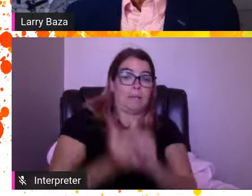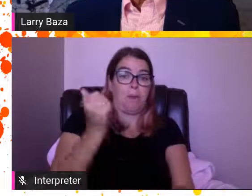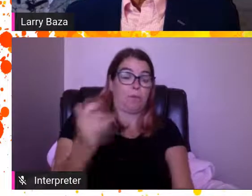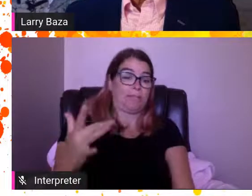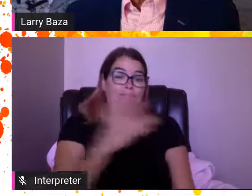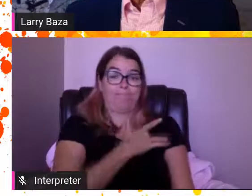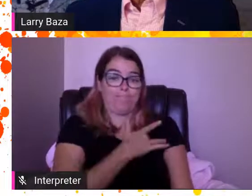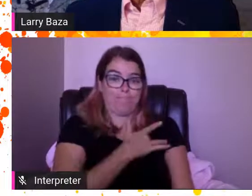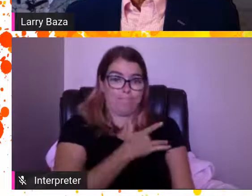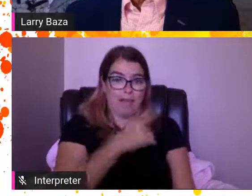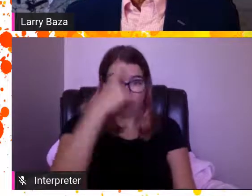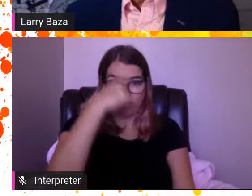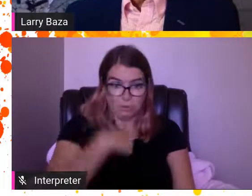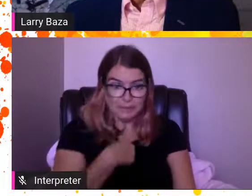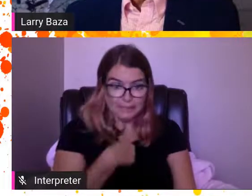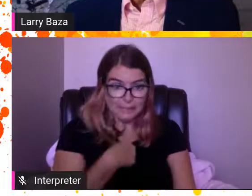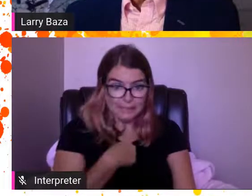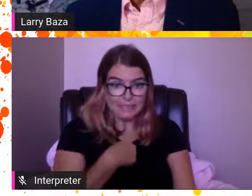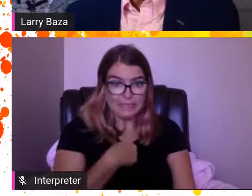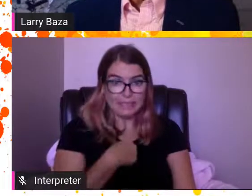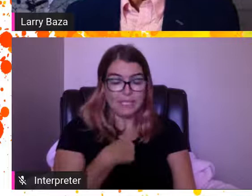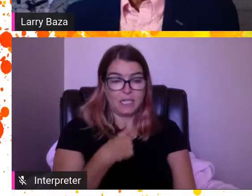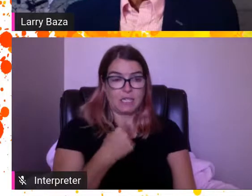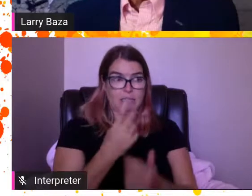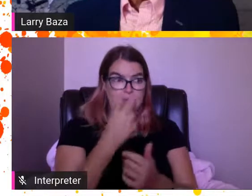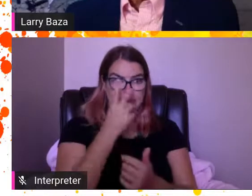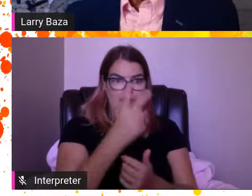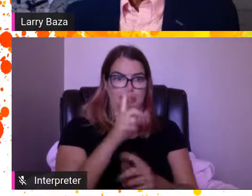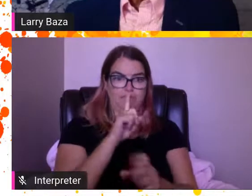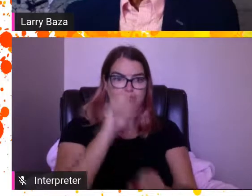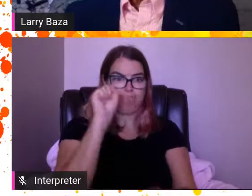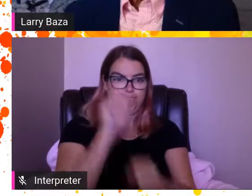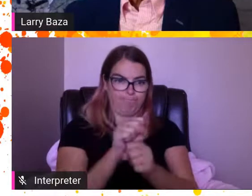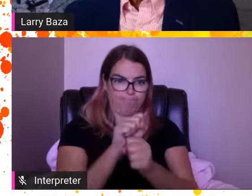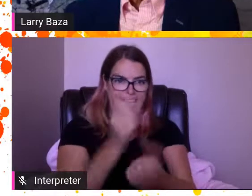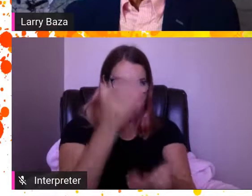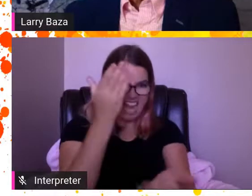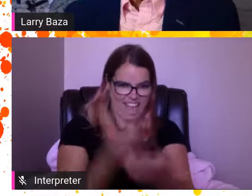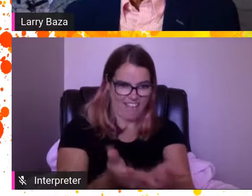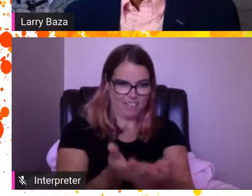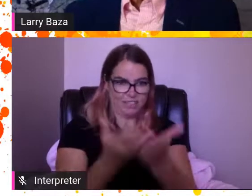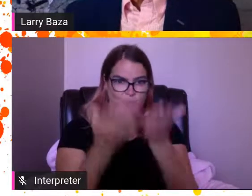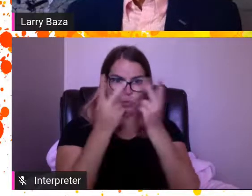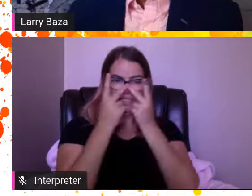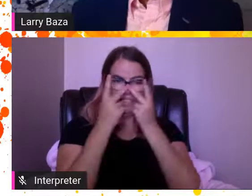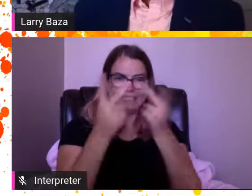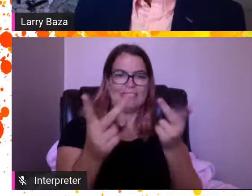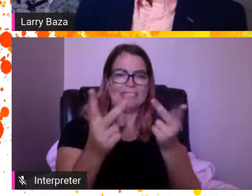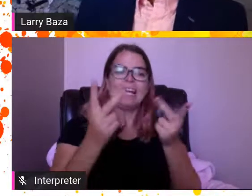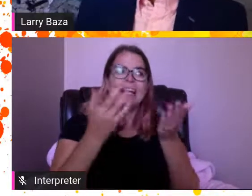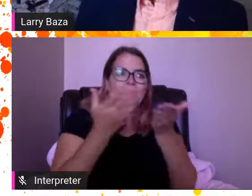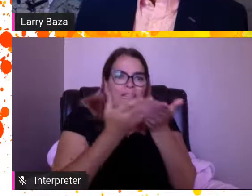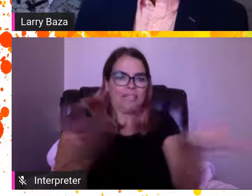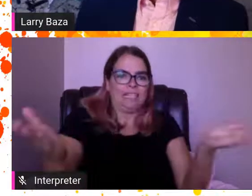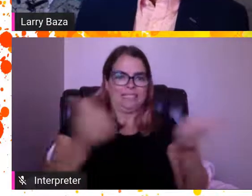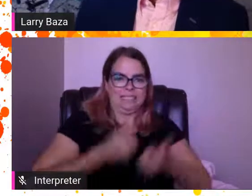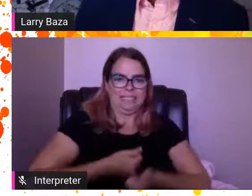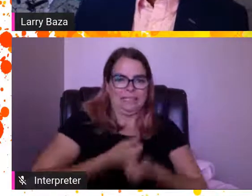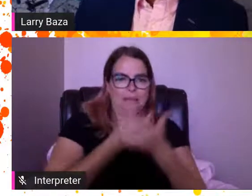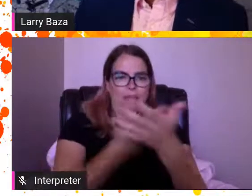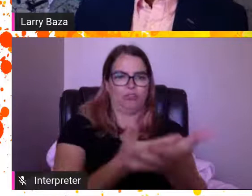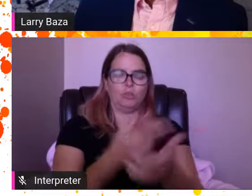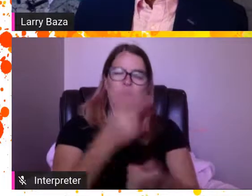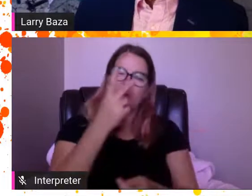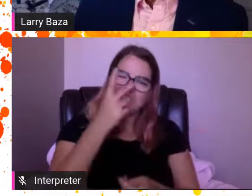really seeing, you know, hard evidence that these kinds of expressions and these, you know, the spectrum